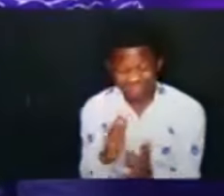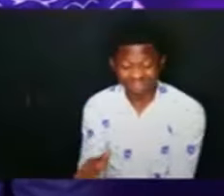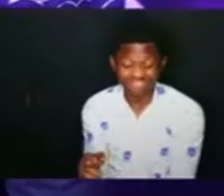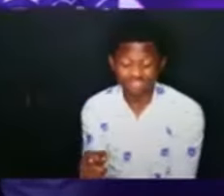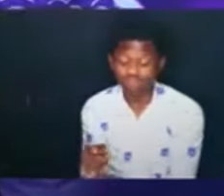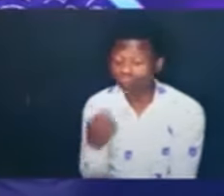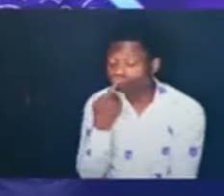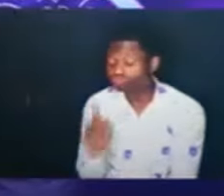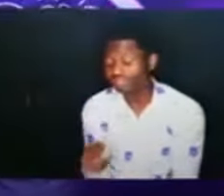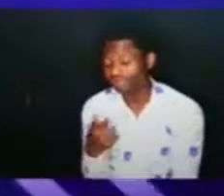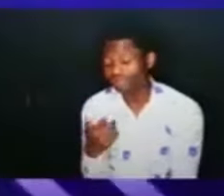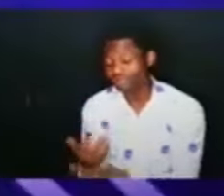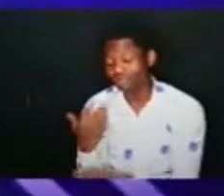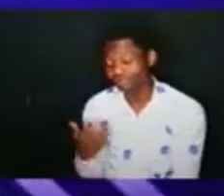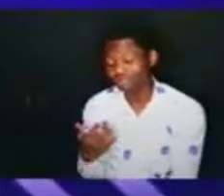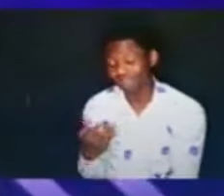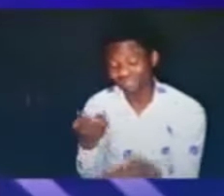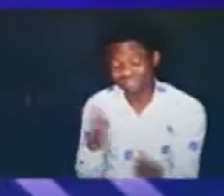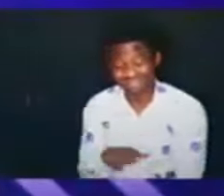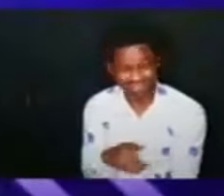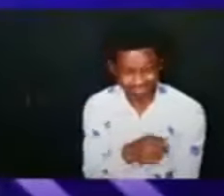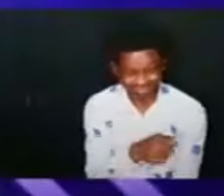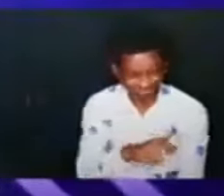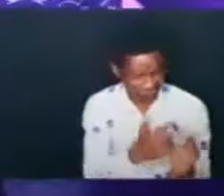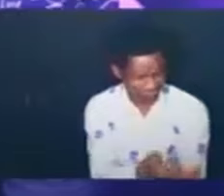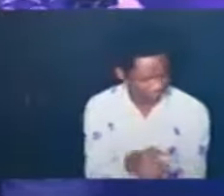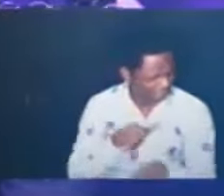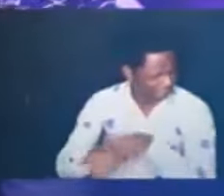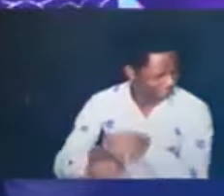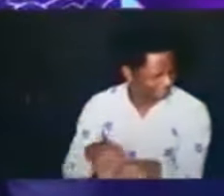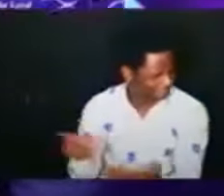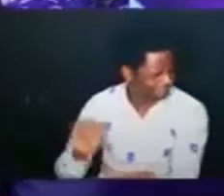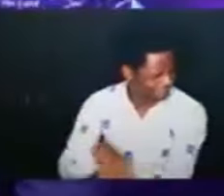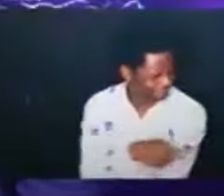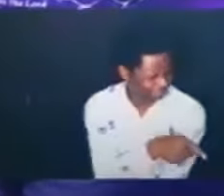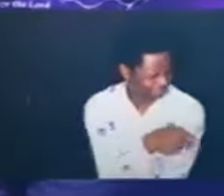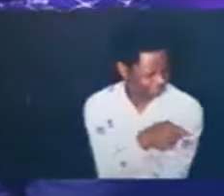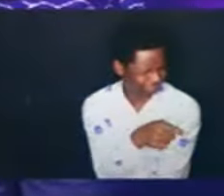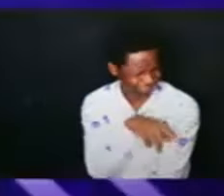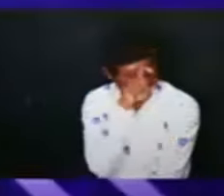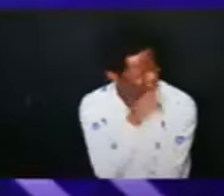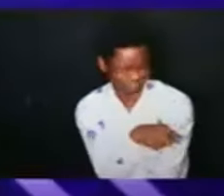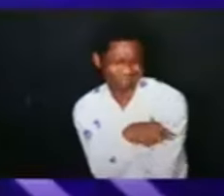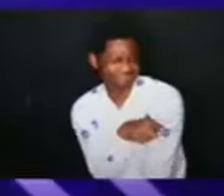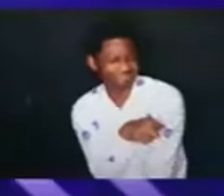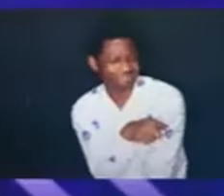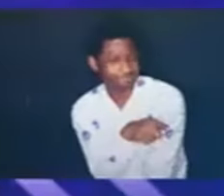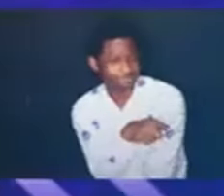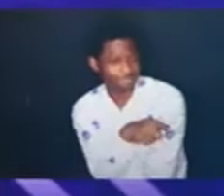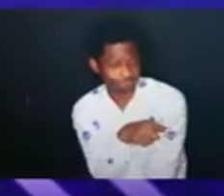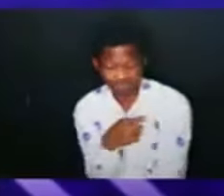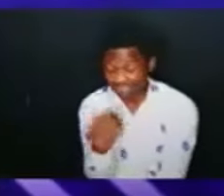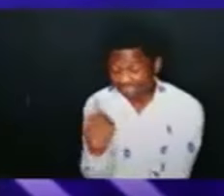before he died. Now they are going to tell lies. I feel, or can say, "Weja, wui," no, or she say. This is what you are